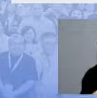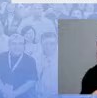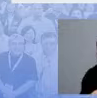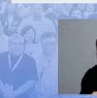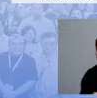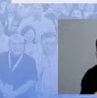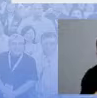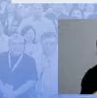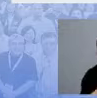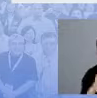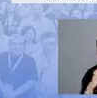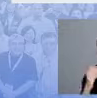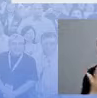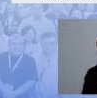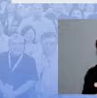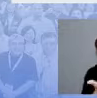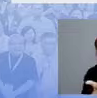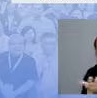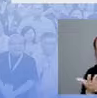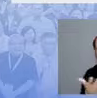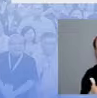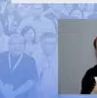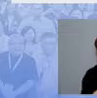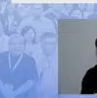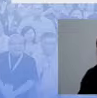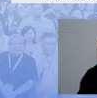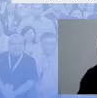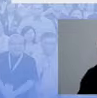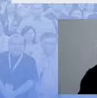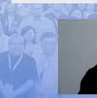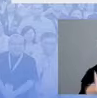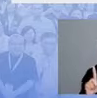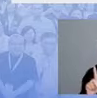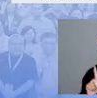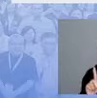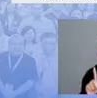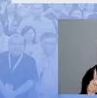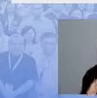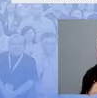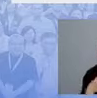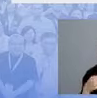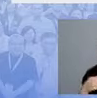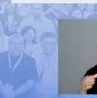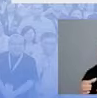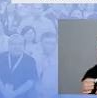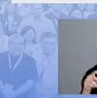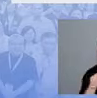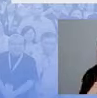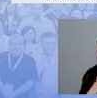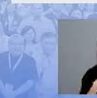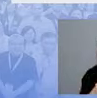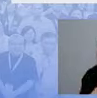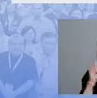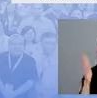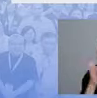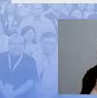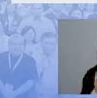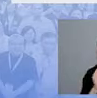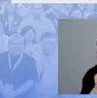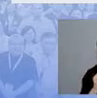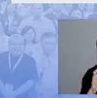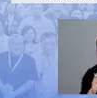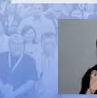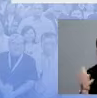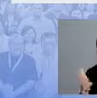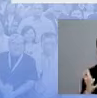discussion, ministry level discussion, and so on. So this particular SDG committee is actually a policy solution wholesome initiative where